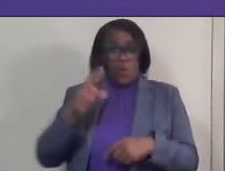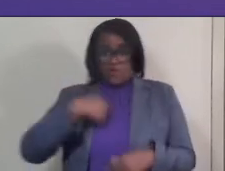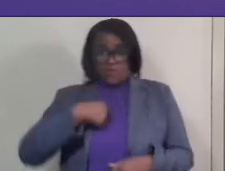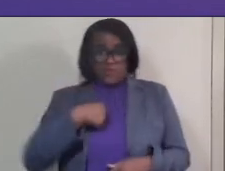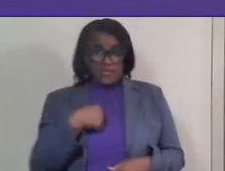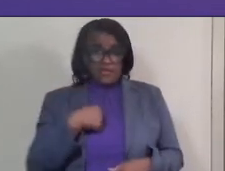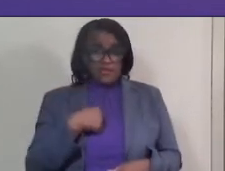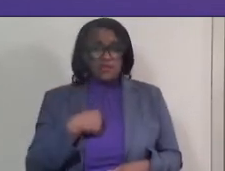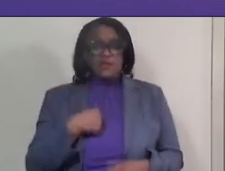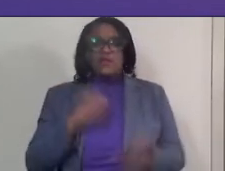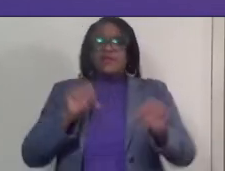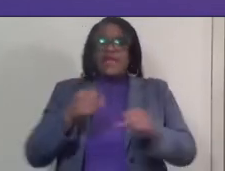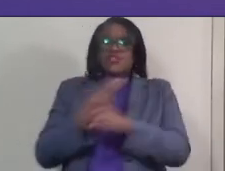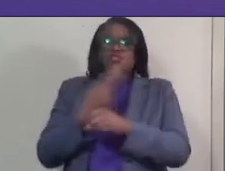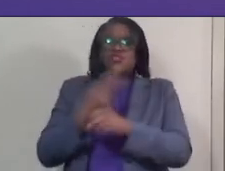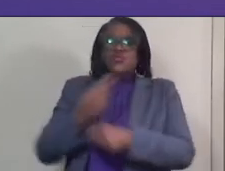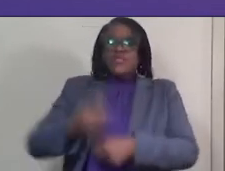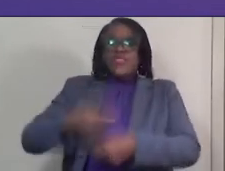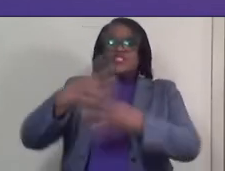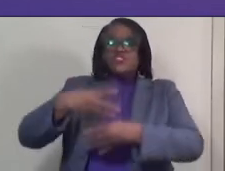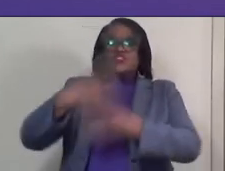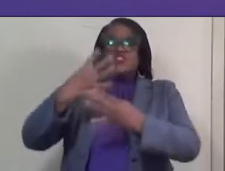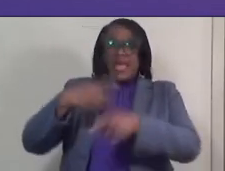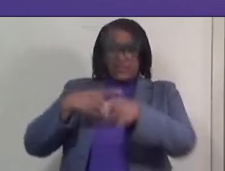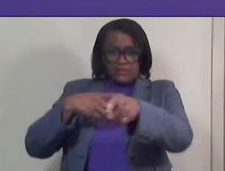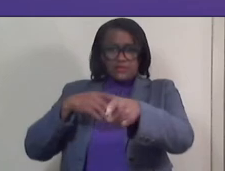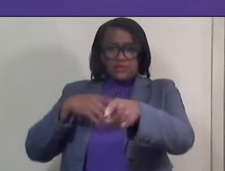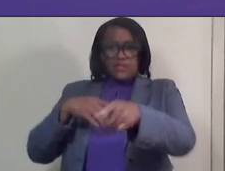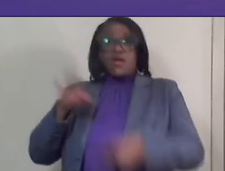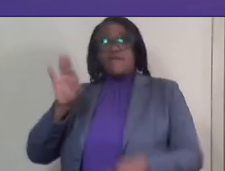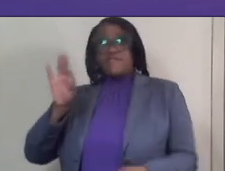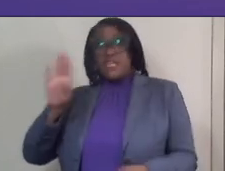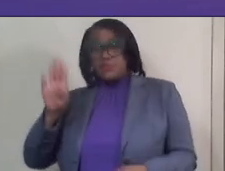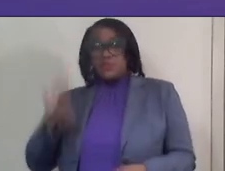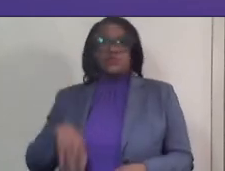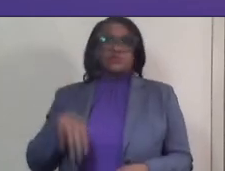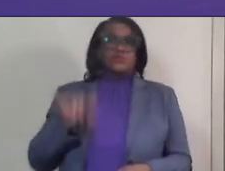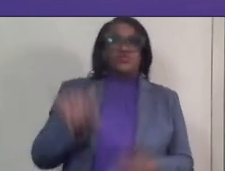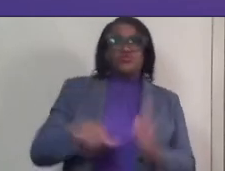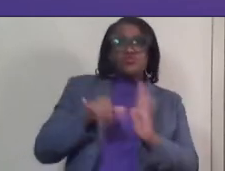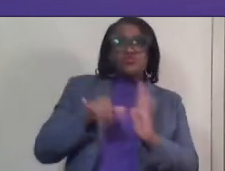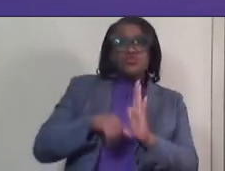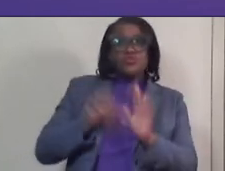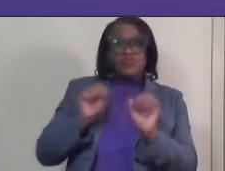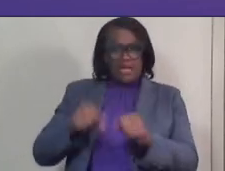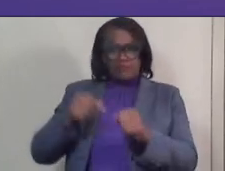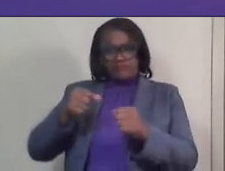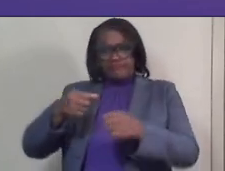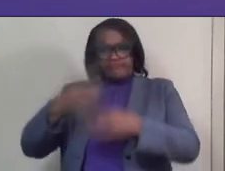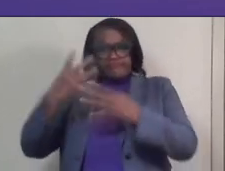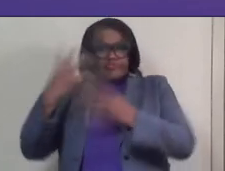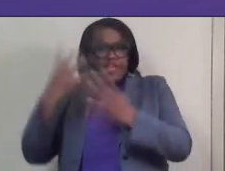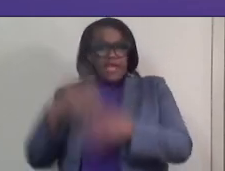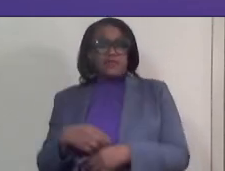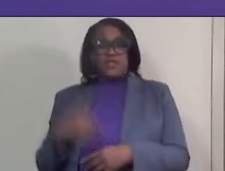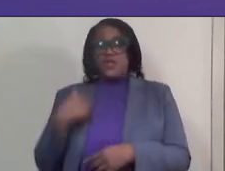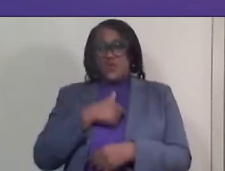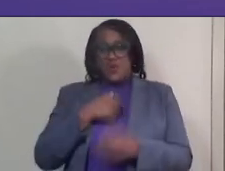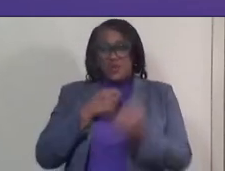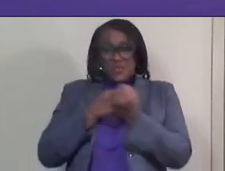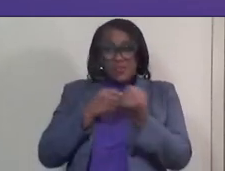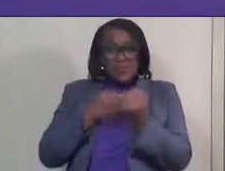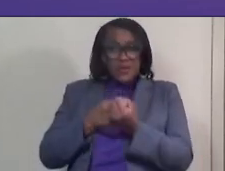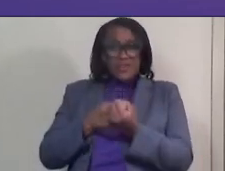to use the chat feature in Facebook or YouTube. And we're being supported tonight by Nelda